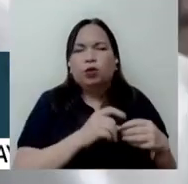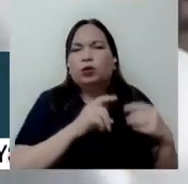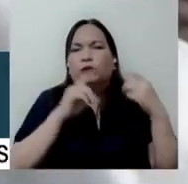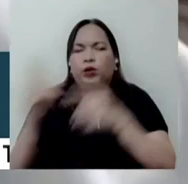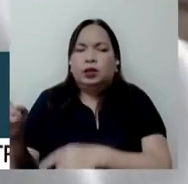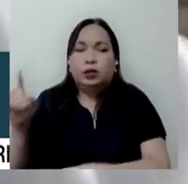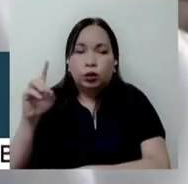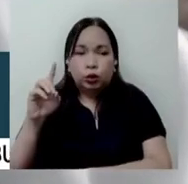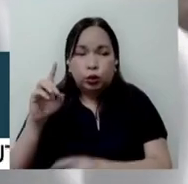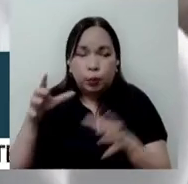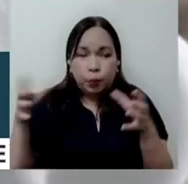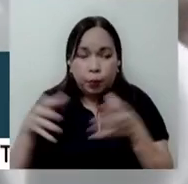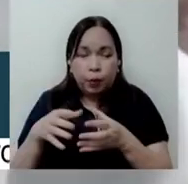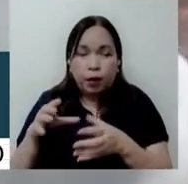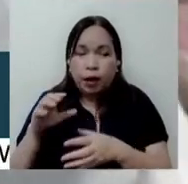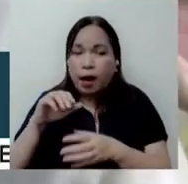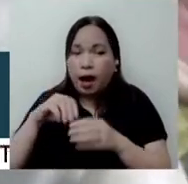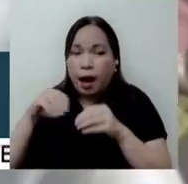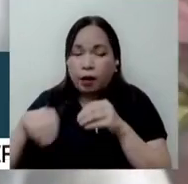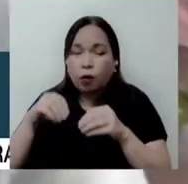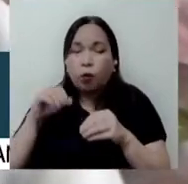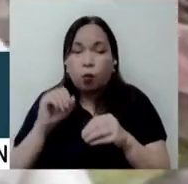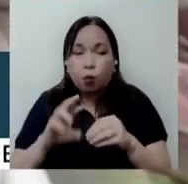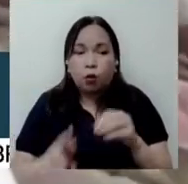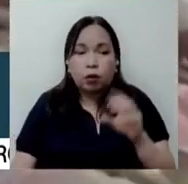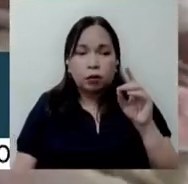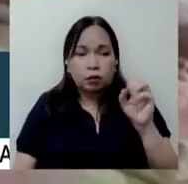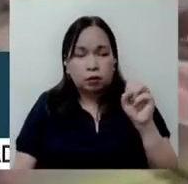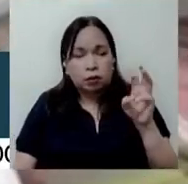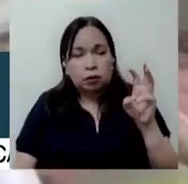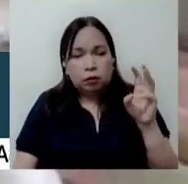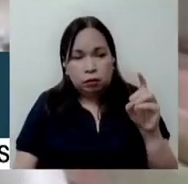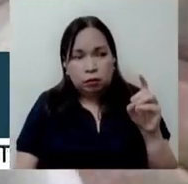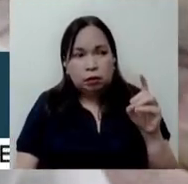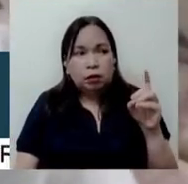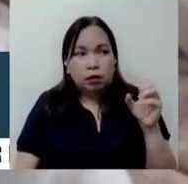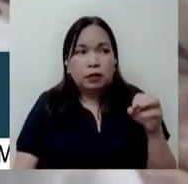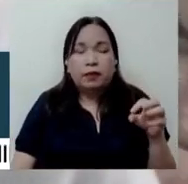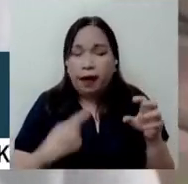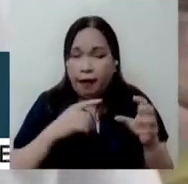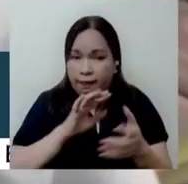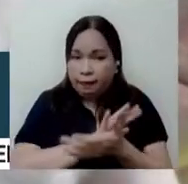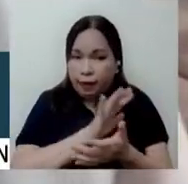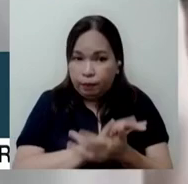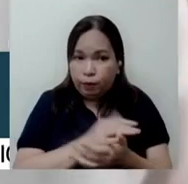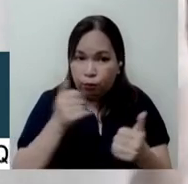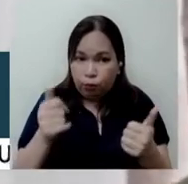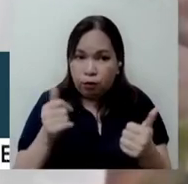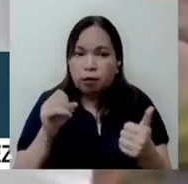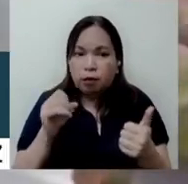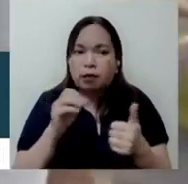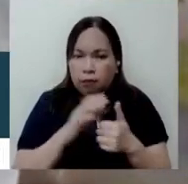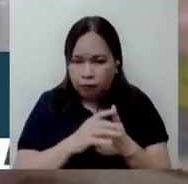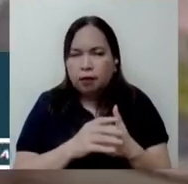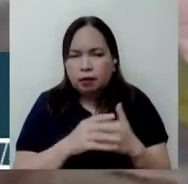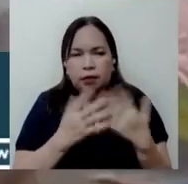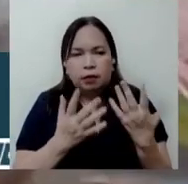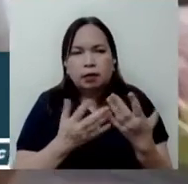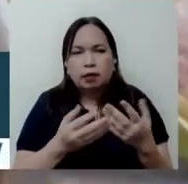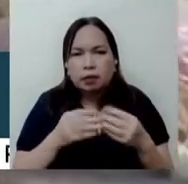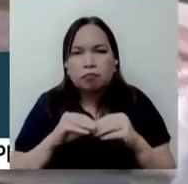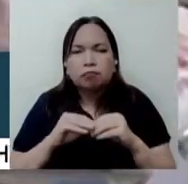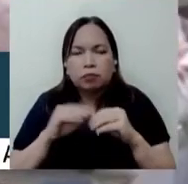Agriculture or the DSWD. If they get to present valid documents, they will be ordered to release the rice in the